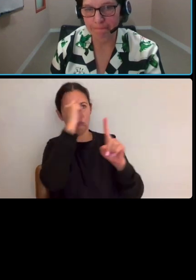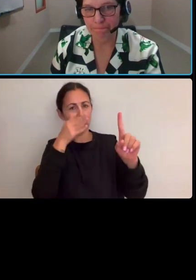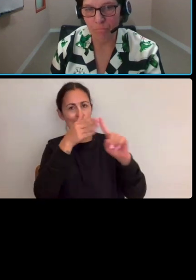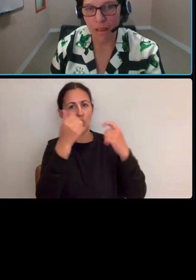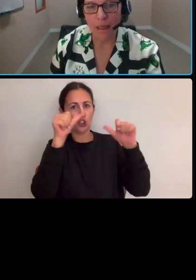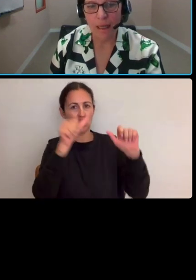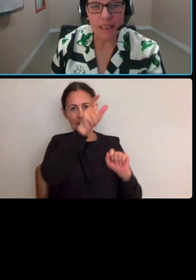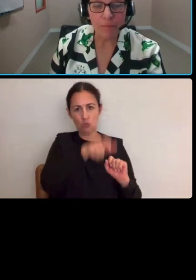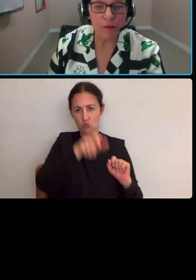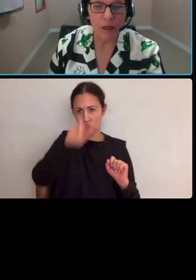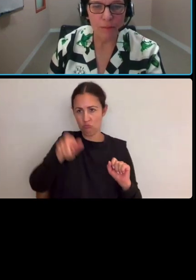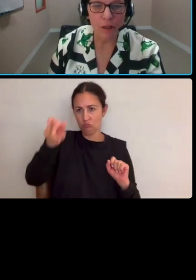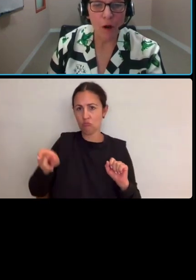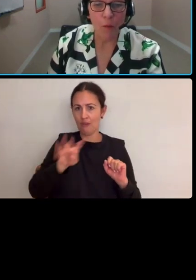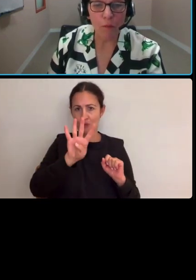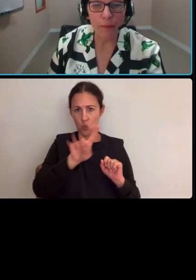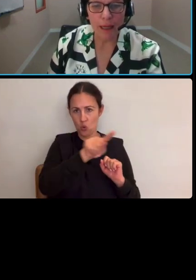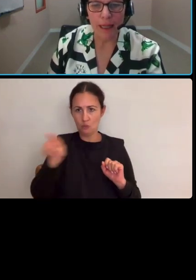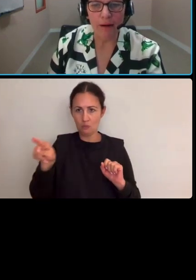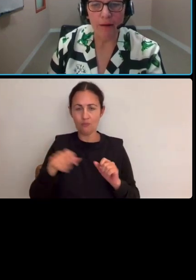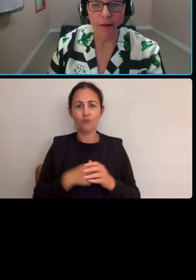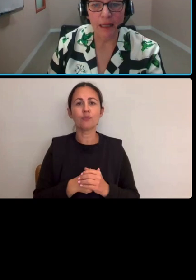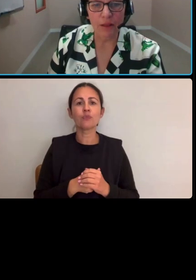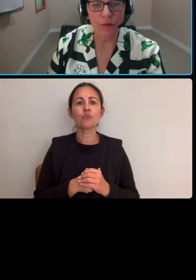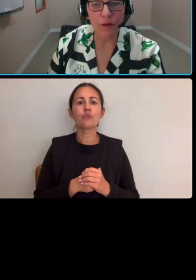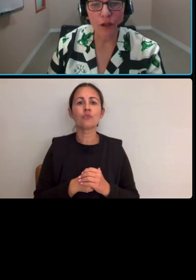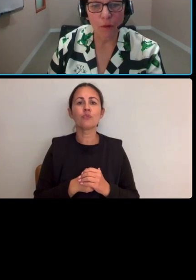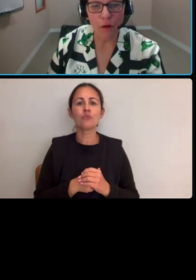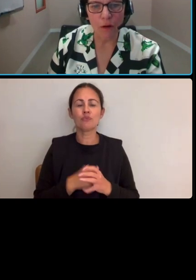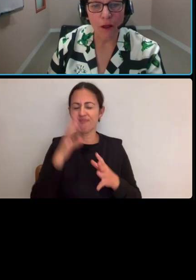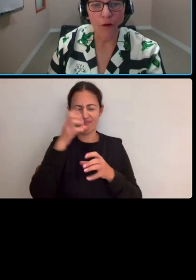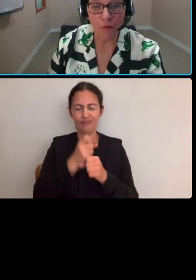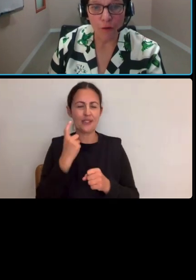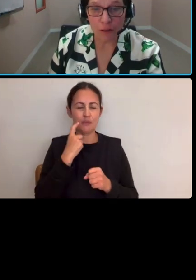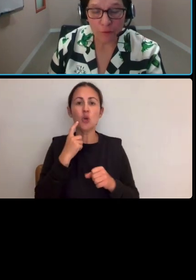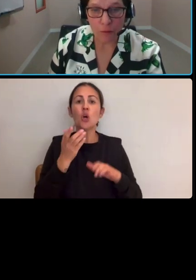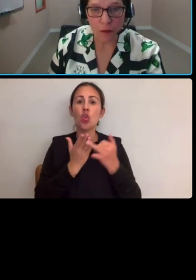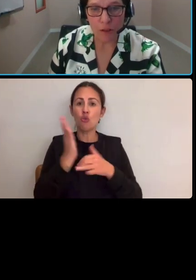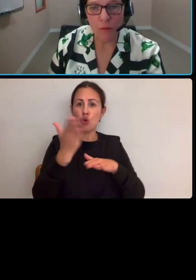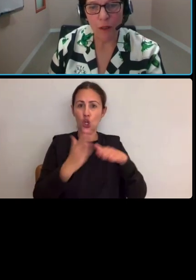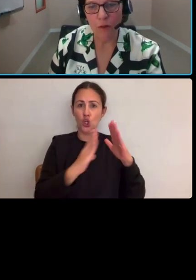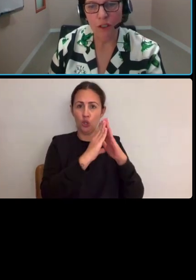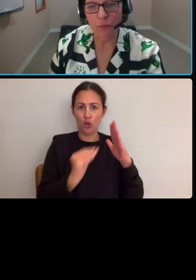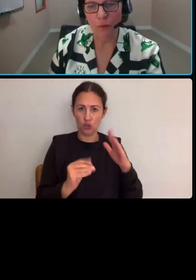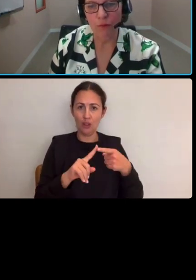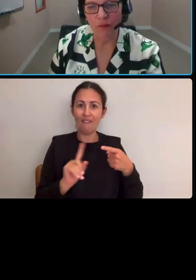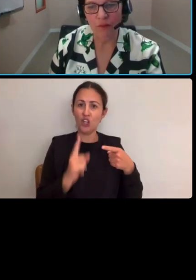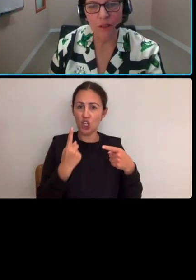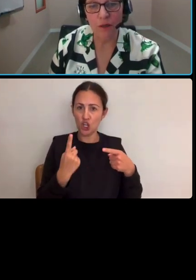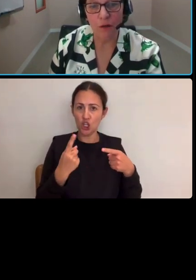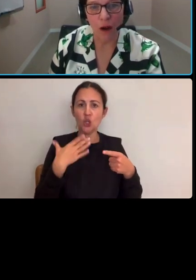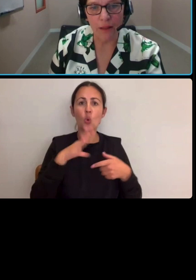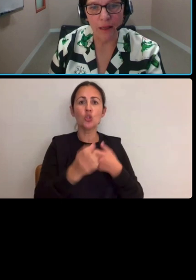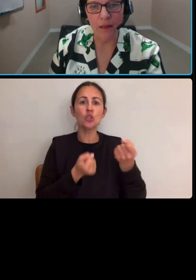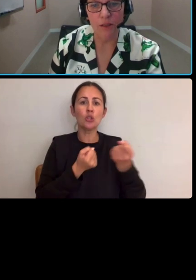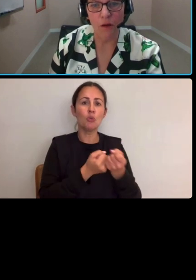here. In simple terms, what we mean here is that through the new model, first and foremost, we want to support providers